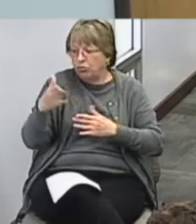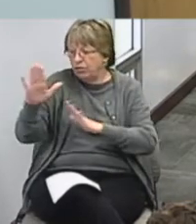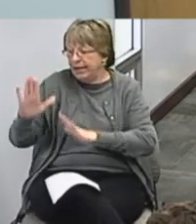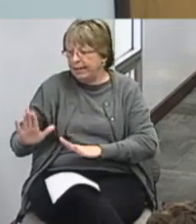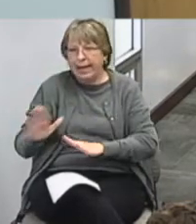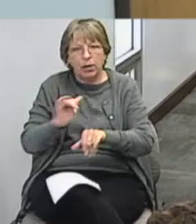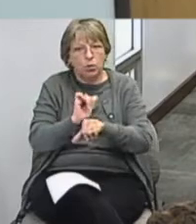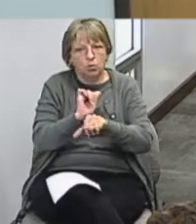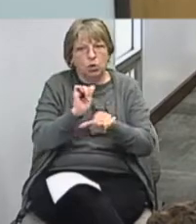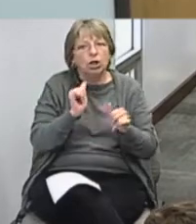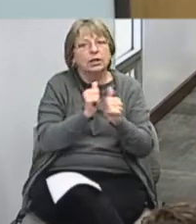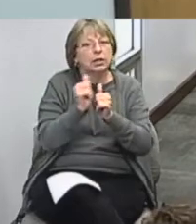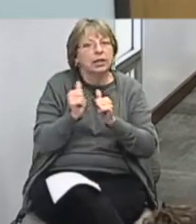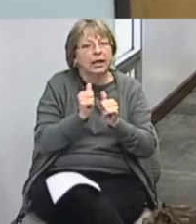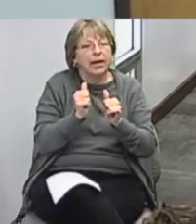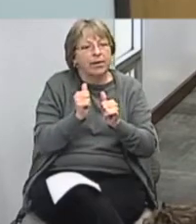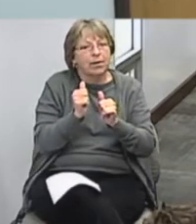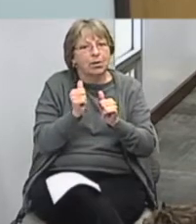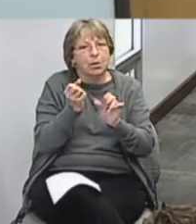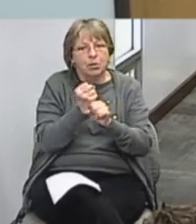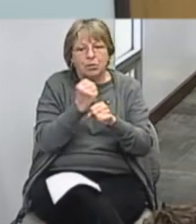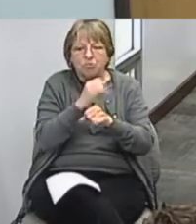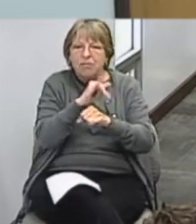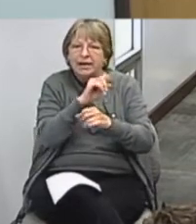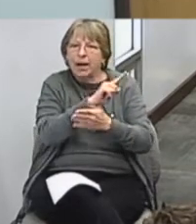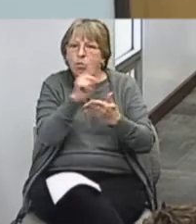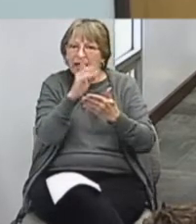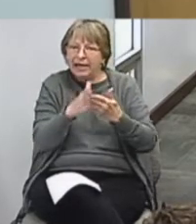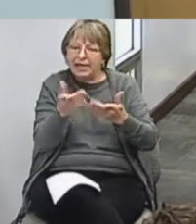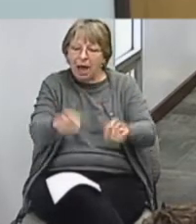together, you know, to bring that Smallville weekend, so to say.